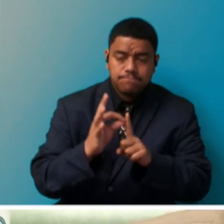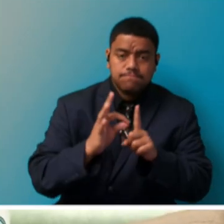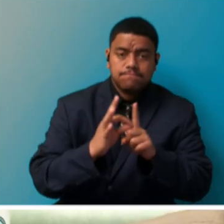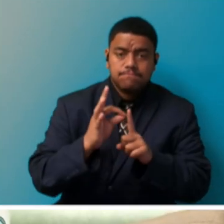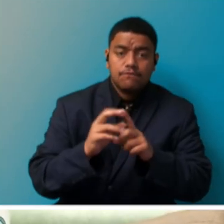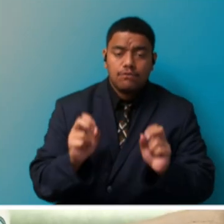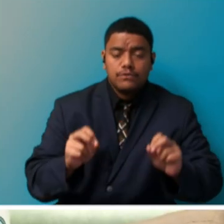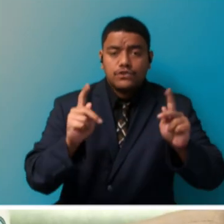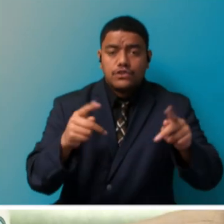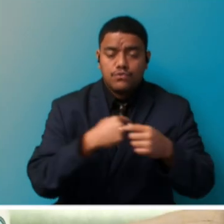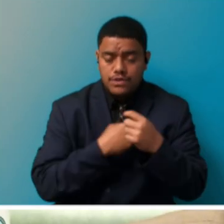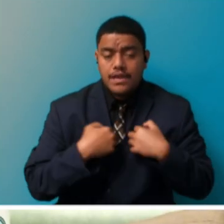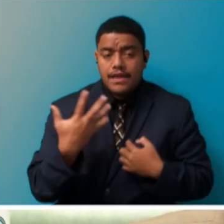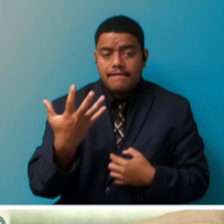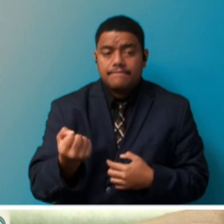opportunities that we have.